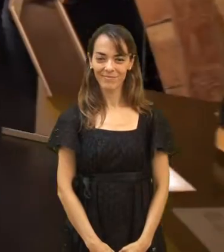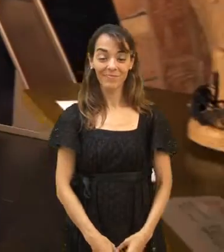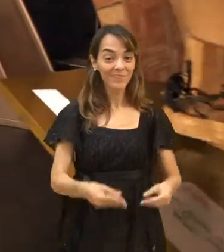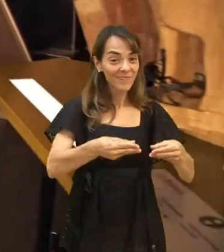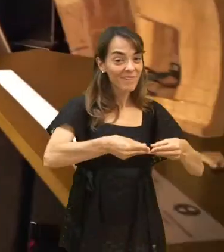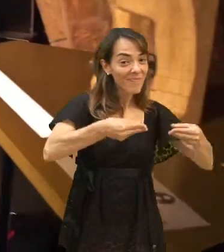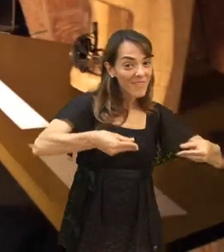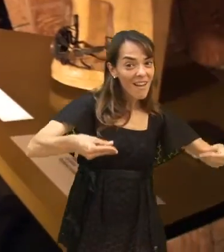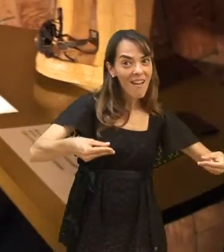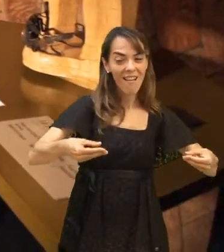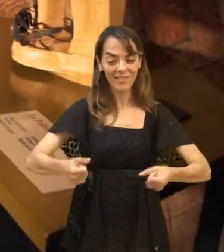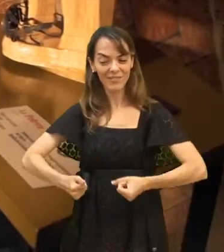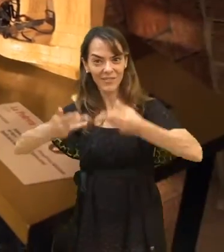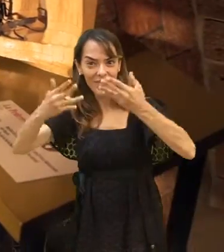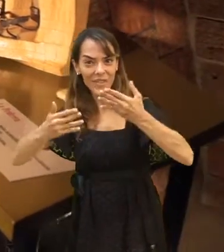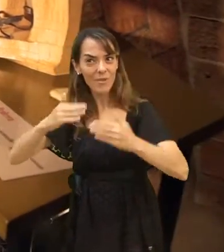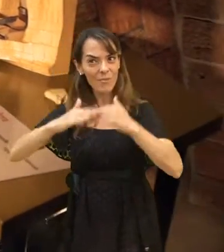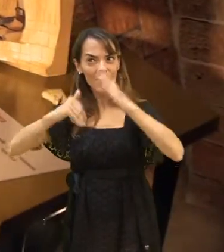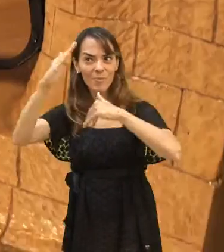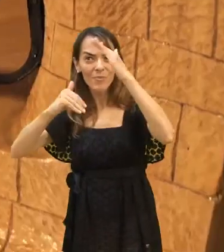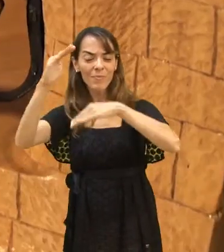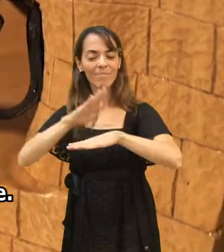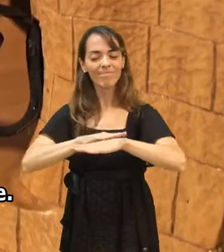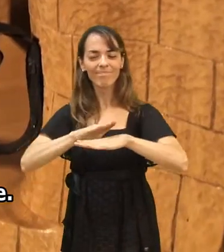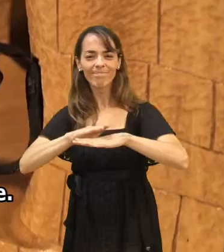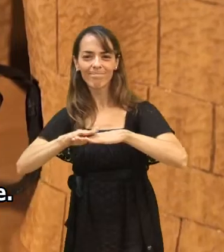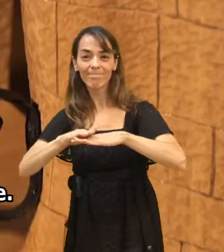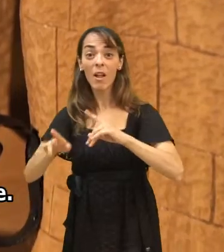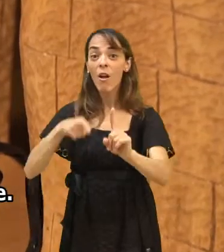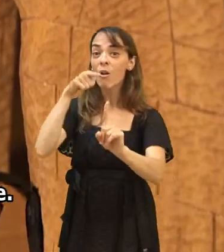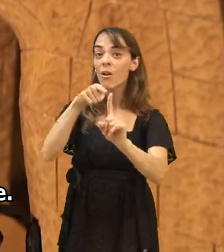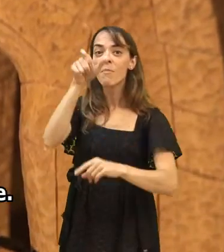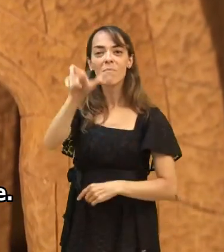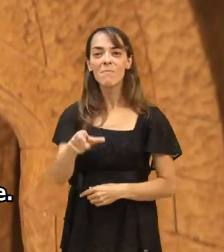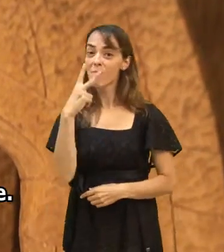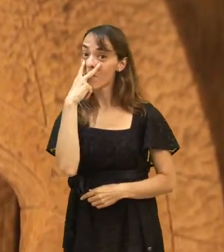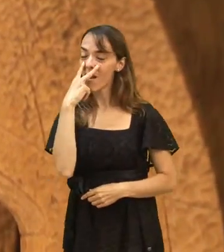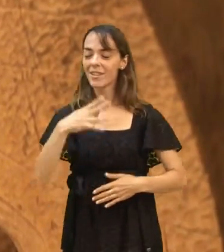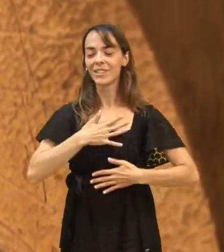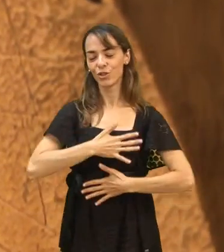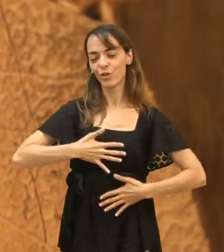There's loads of tactile objects to really give that true experience of the materials and the architecture.